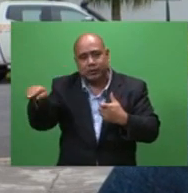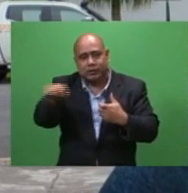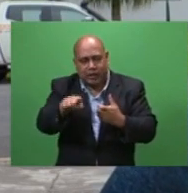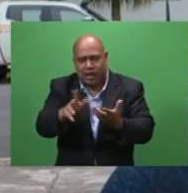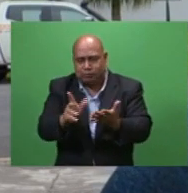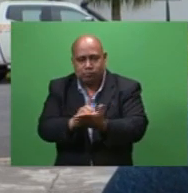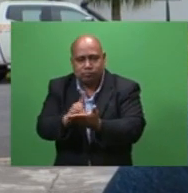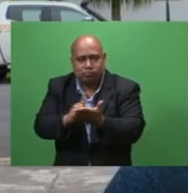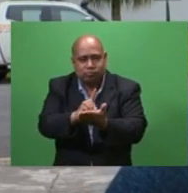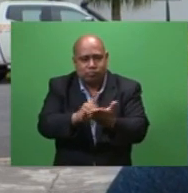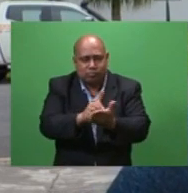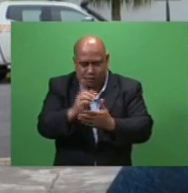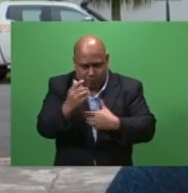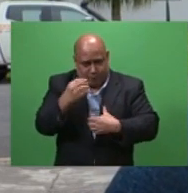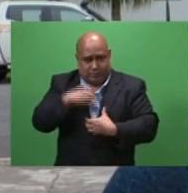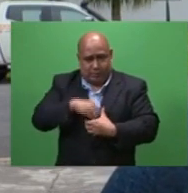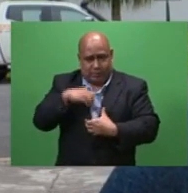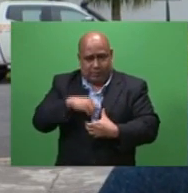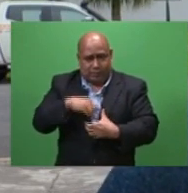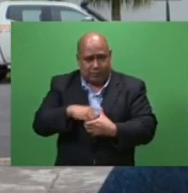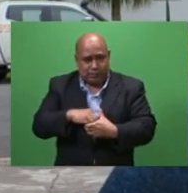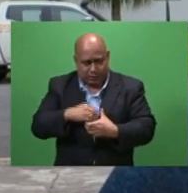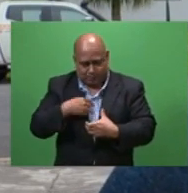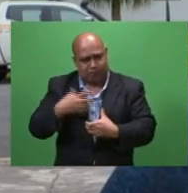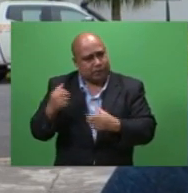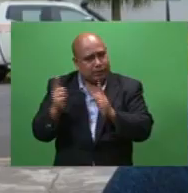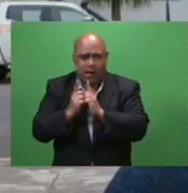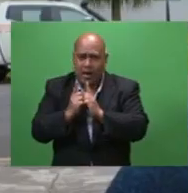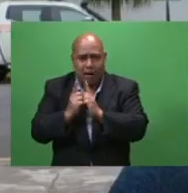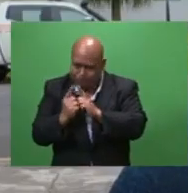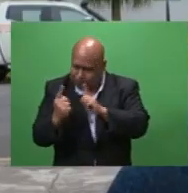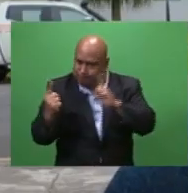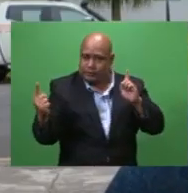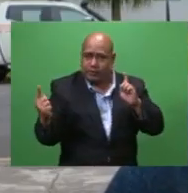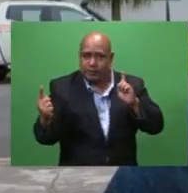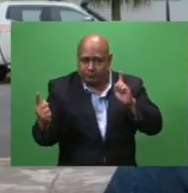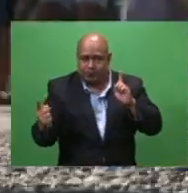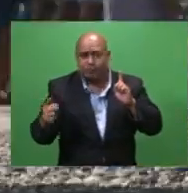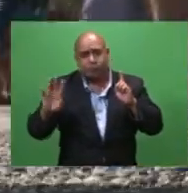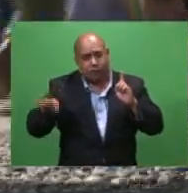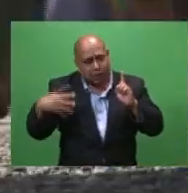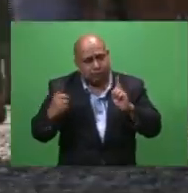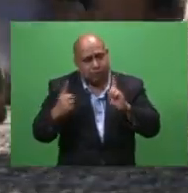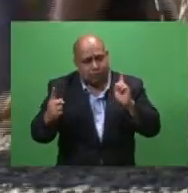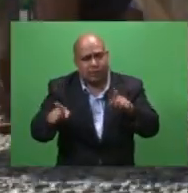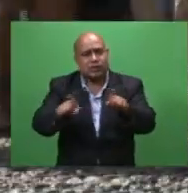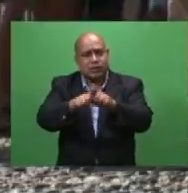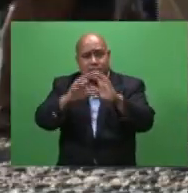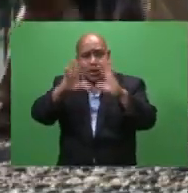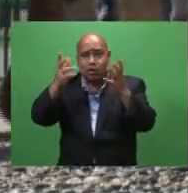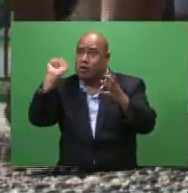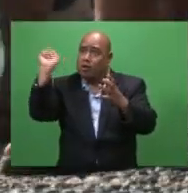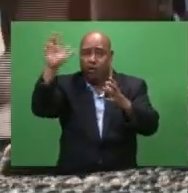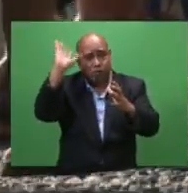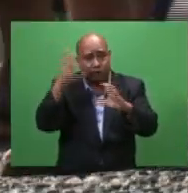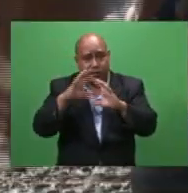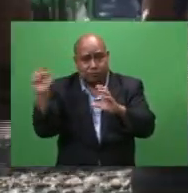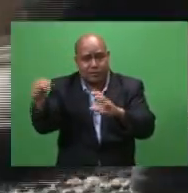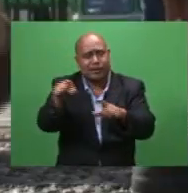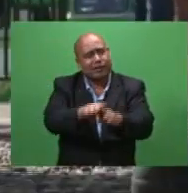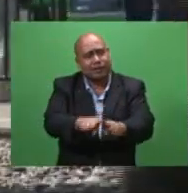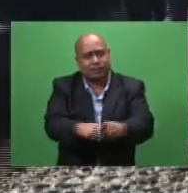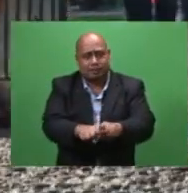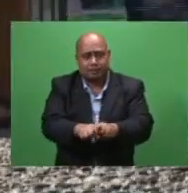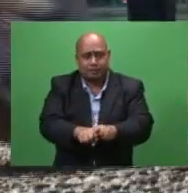the social distancing measures that have been put in place is no different from what's happening in other countries around the world. It has now been more than a month